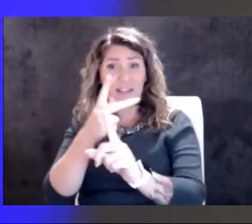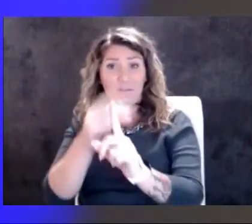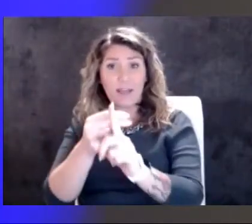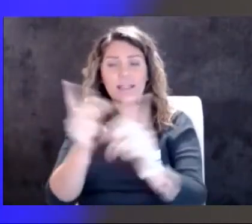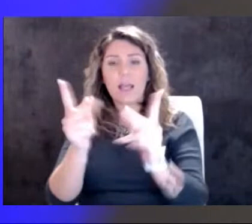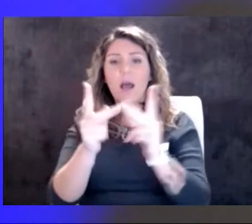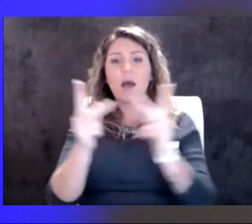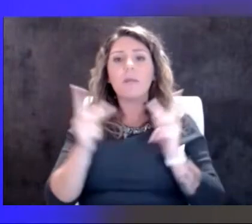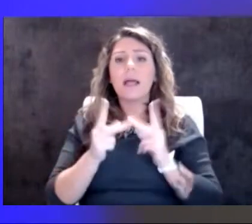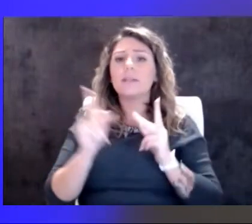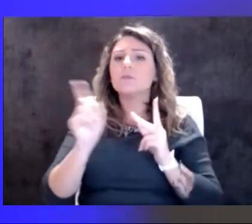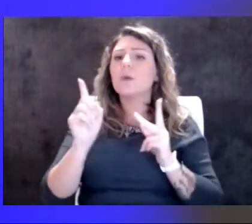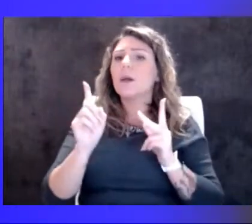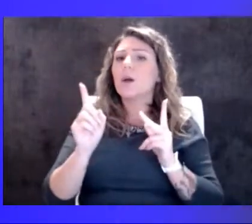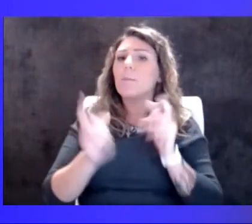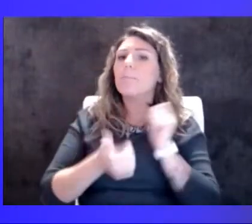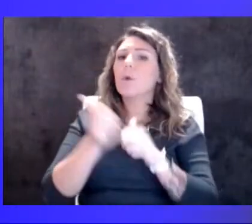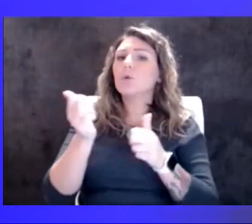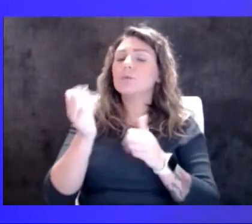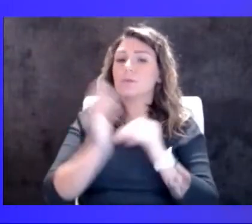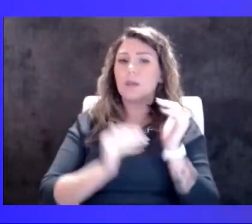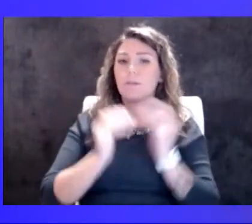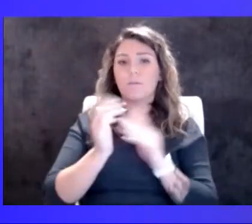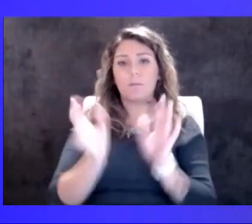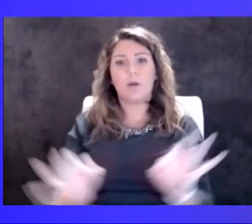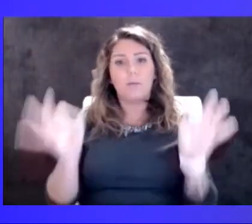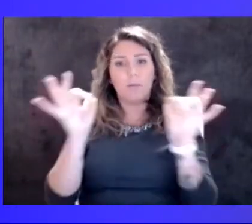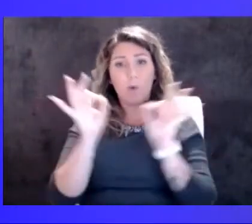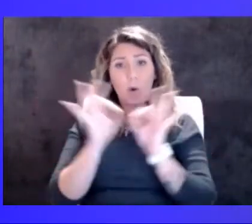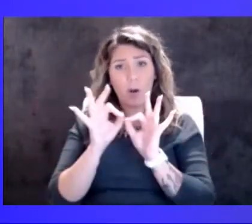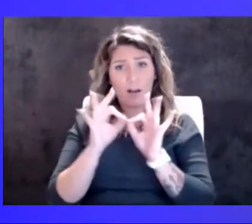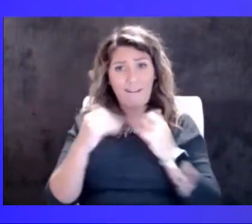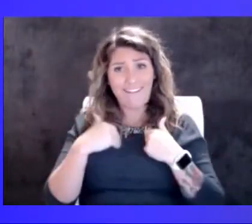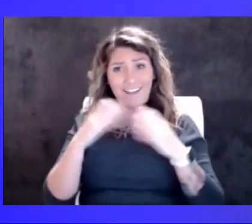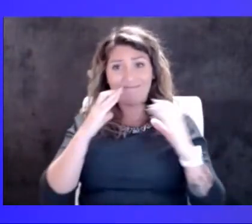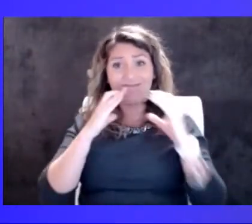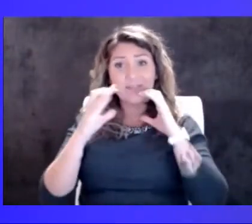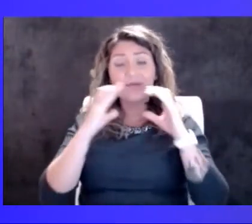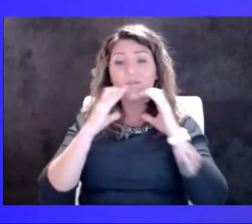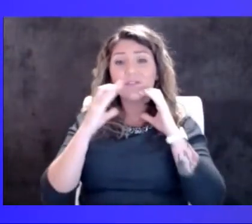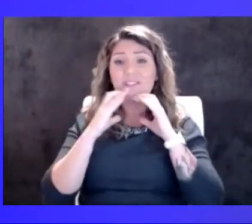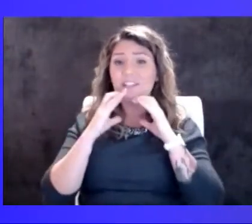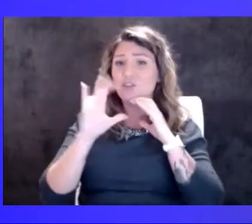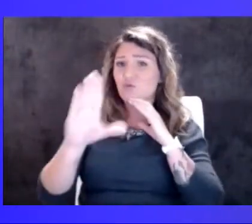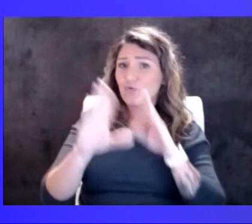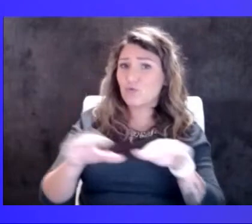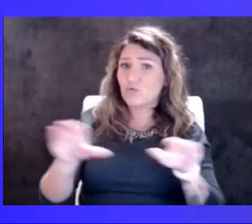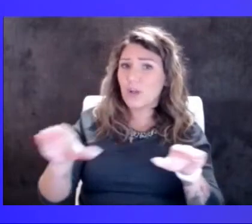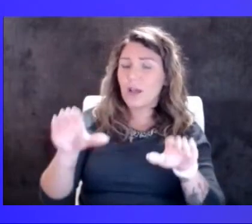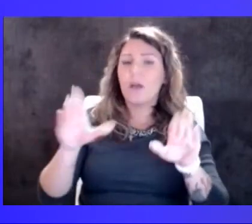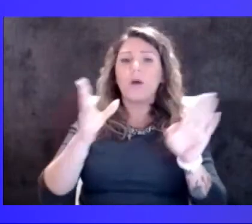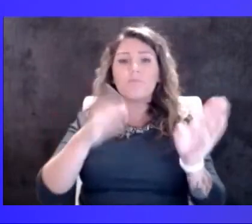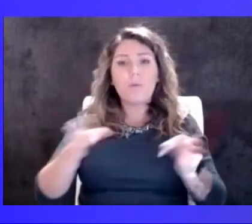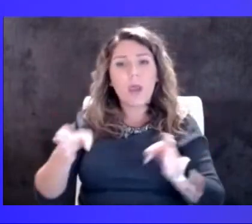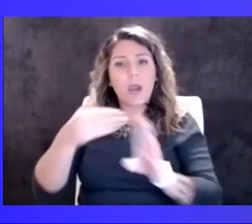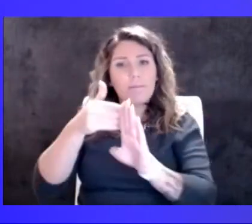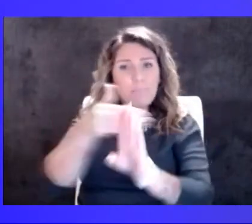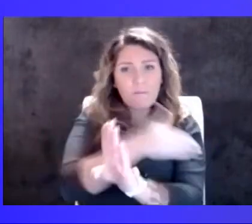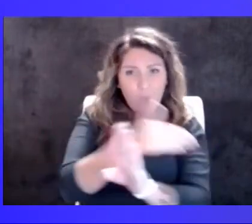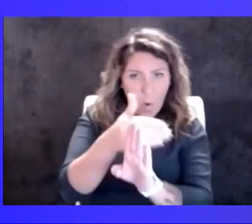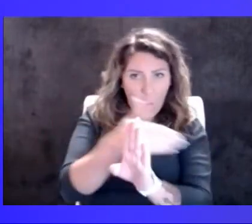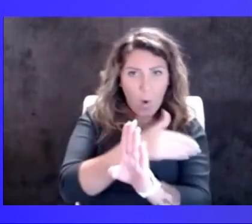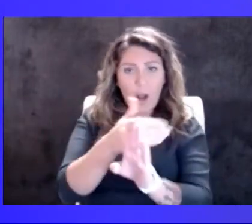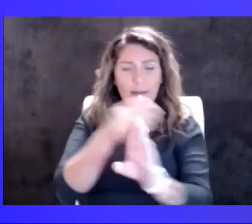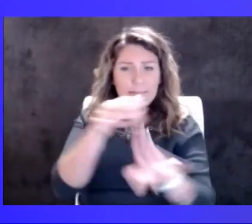most comfortable is really an important one, to have that conversation with your child, prepare them before they go in and get the vaccination, explain to